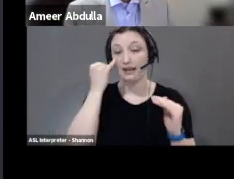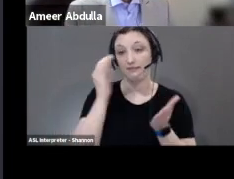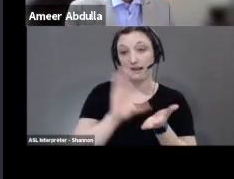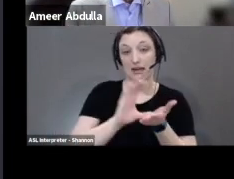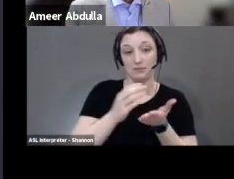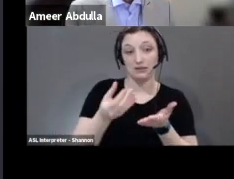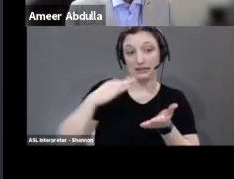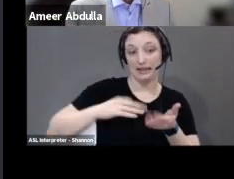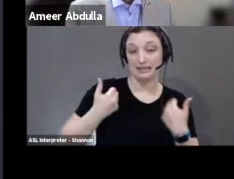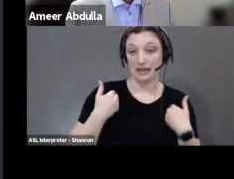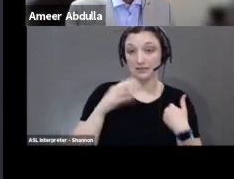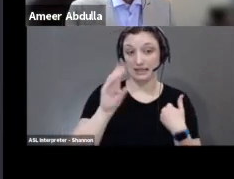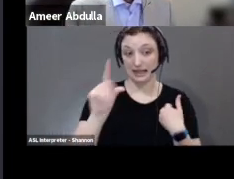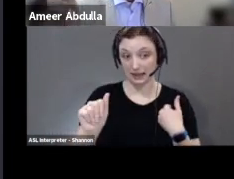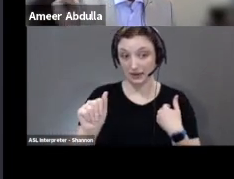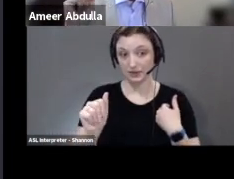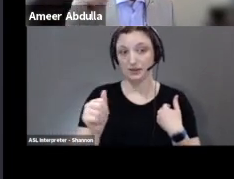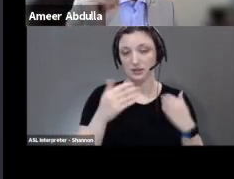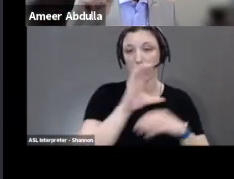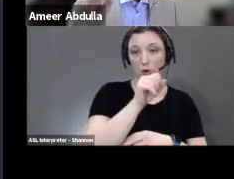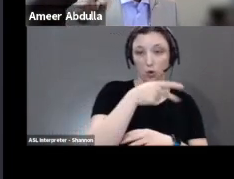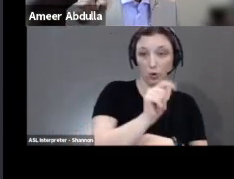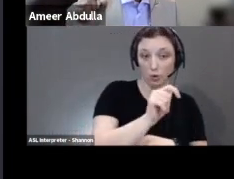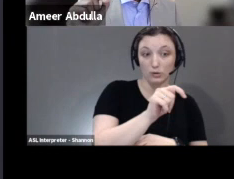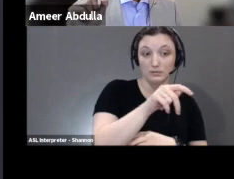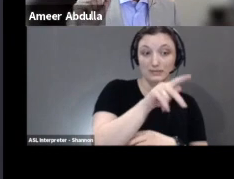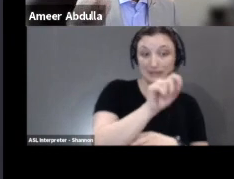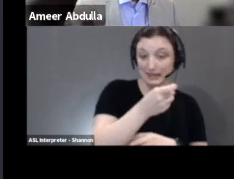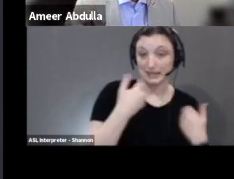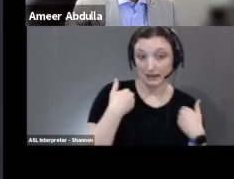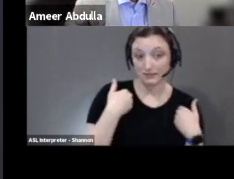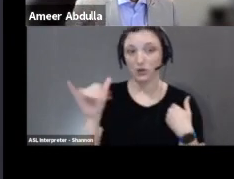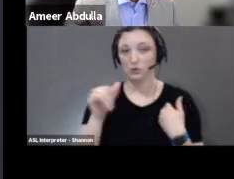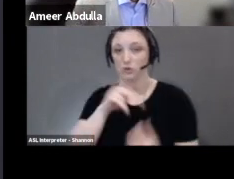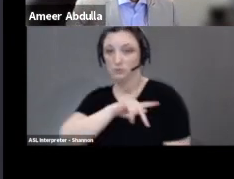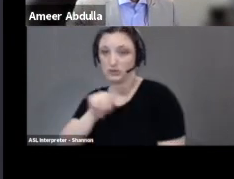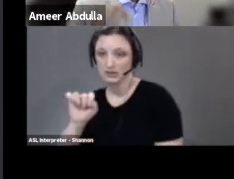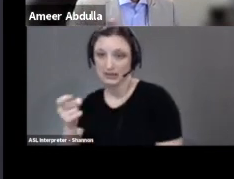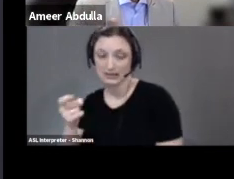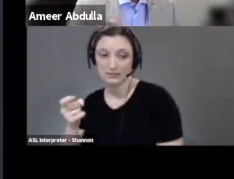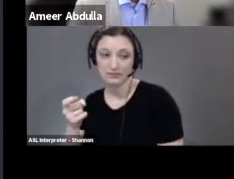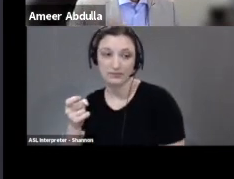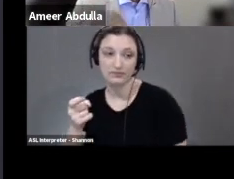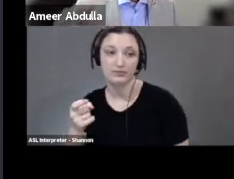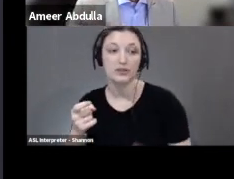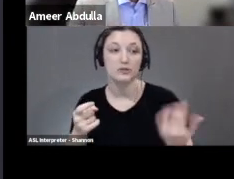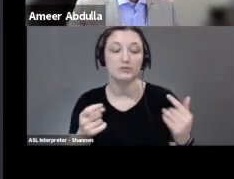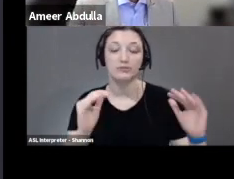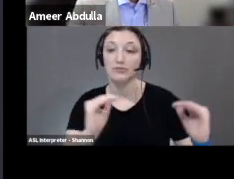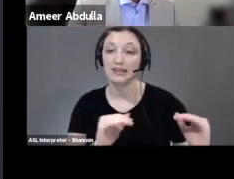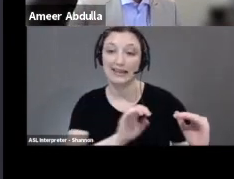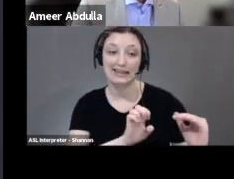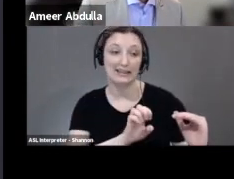level of personal tax thereafter. There's a handy dandy personal tax calculator I put at the bottom. Again, that's the